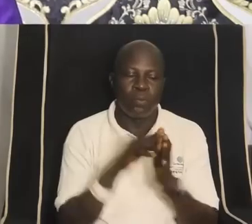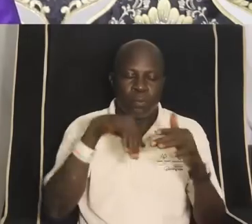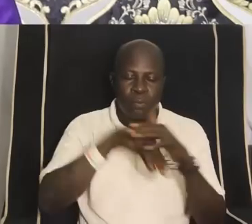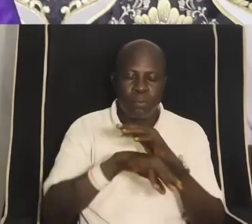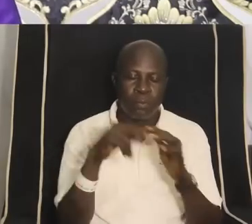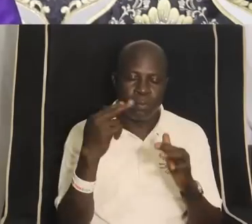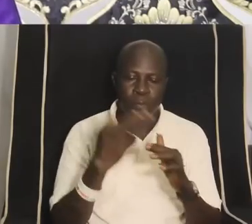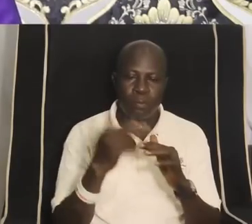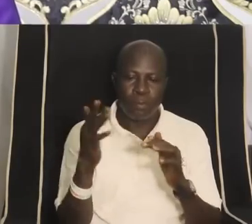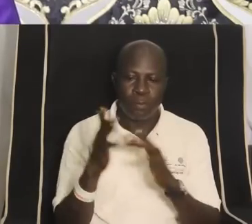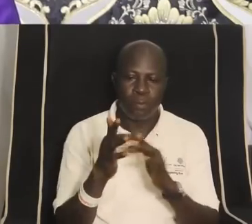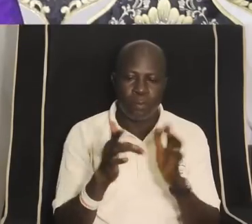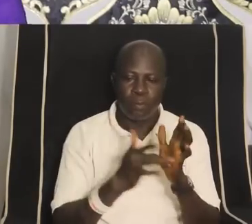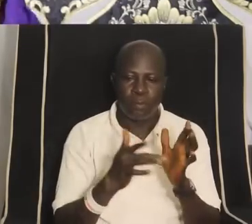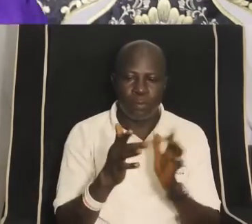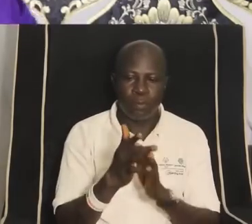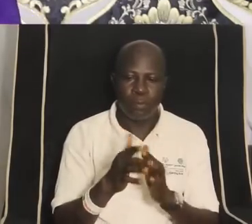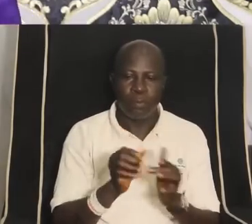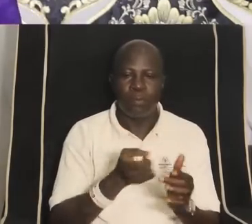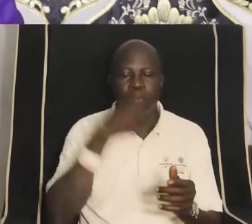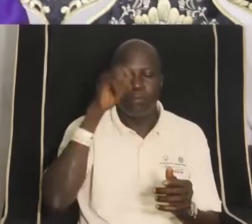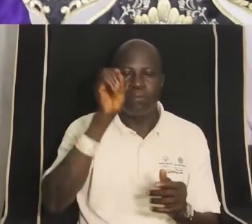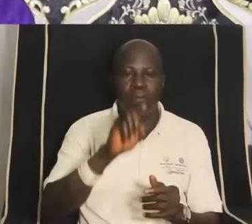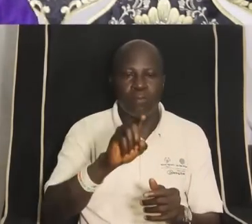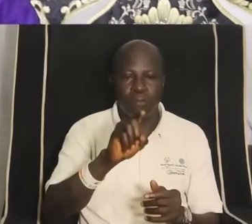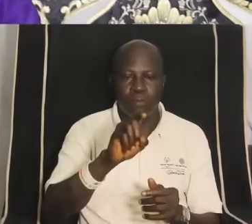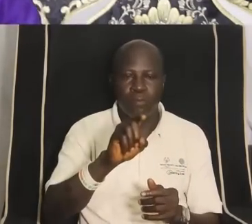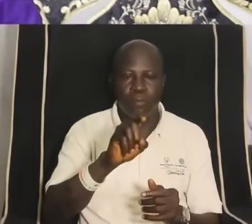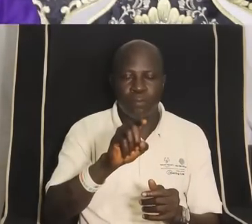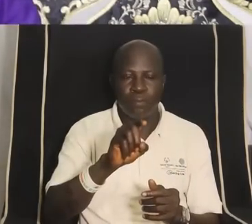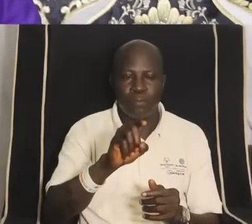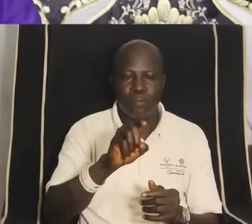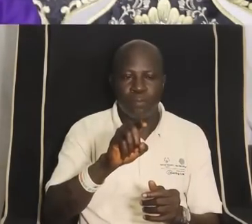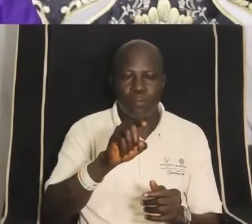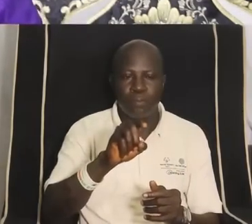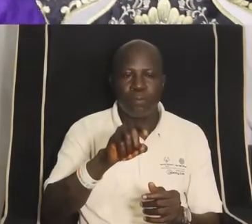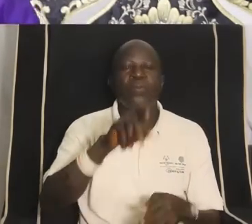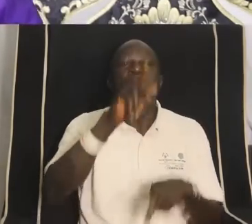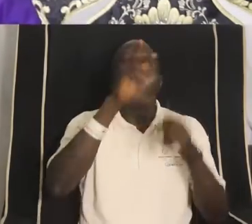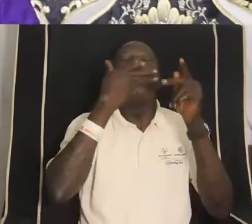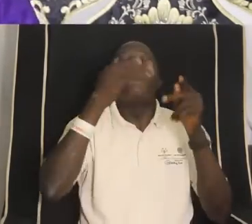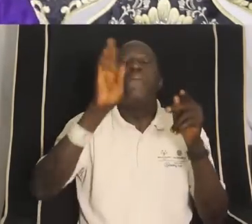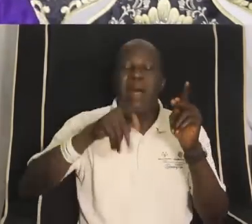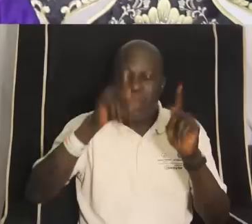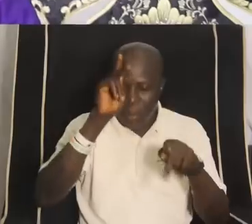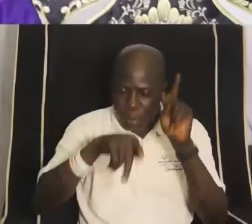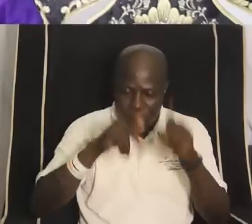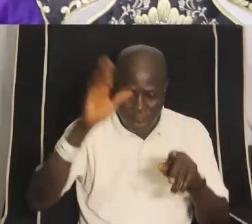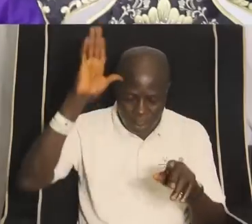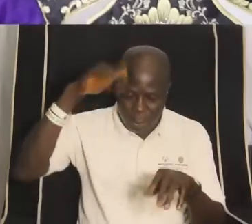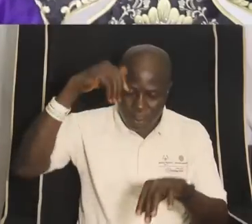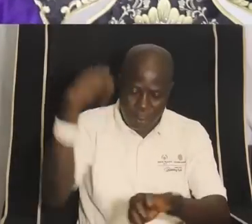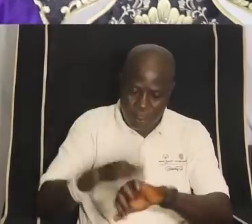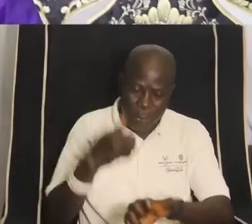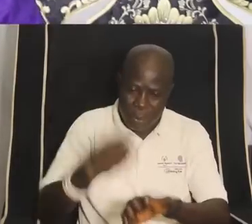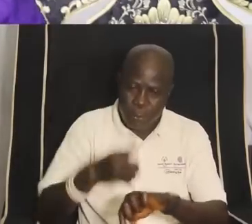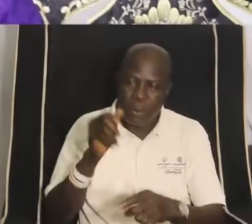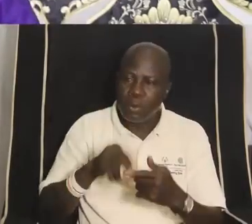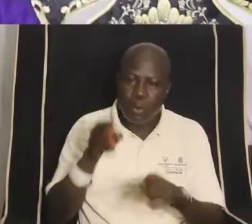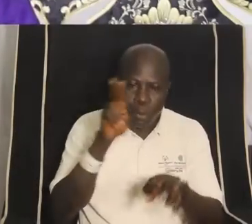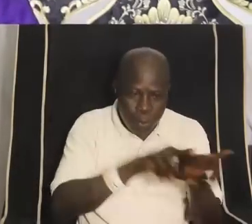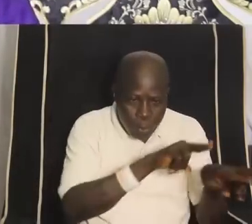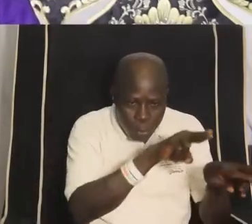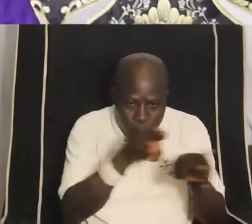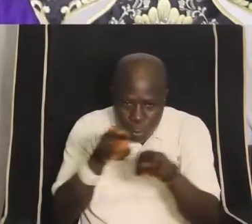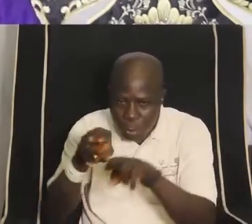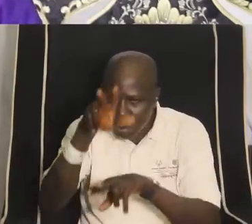abande in the name of Jesus. Mo pa lase ni o. I decree. Eniyan buburu. That wicked man. Ton so irin ajo re. He